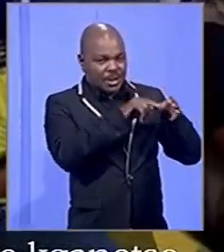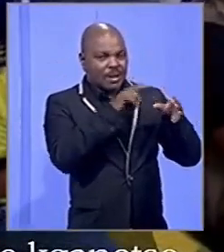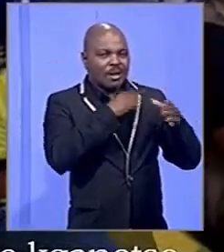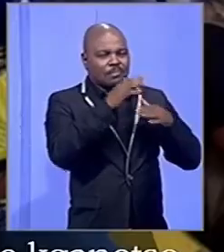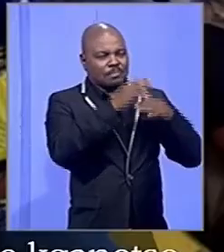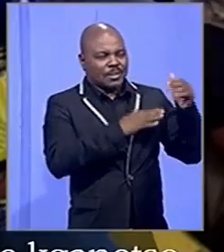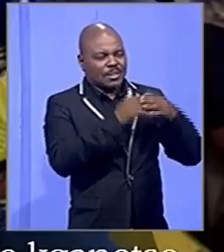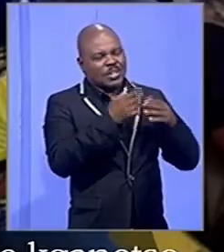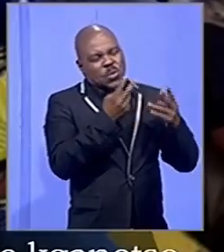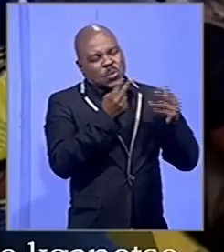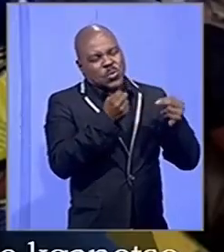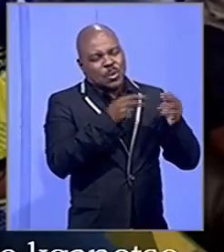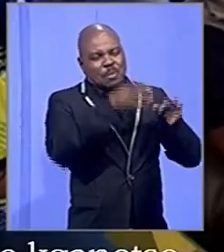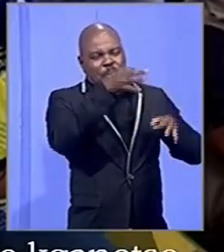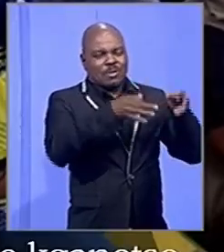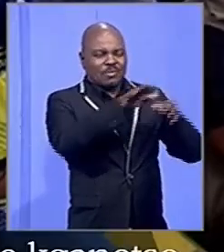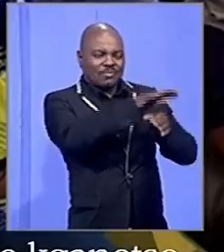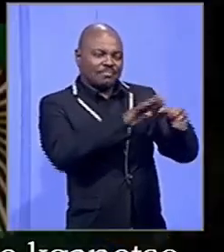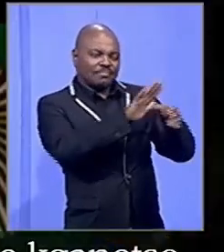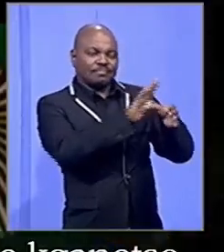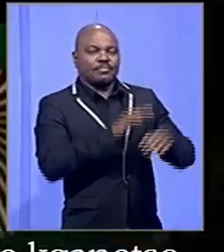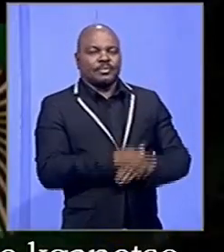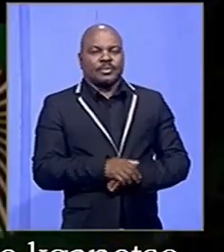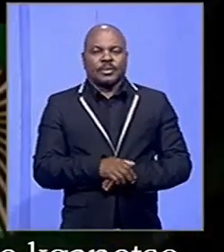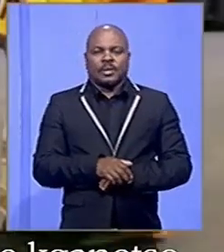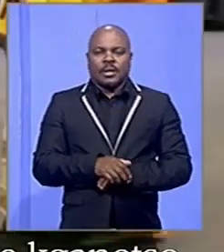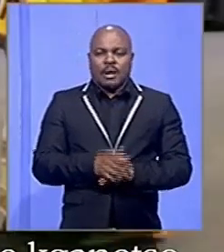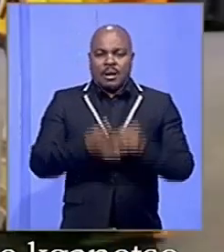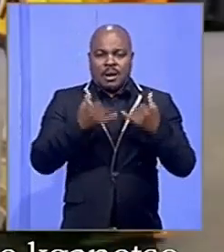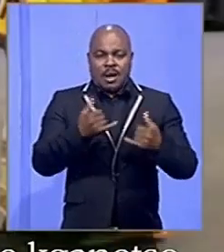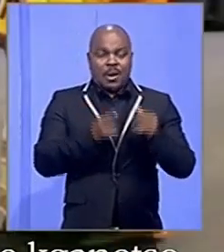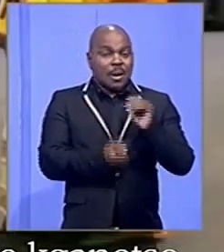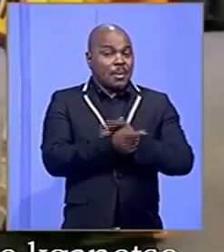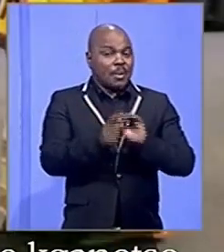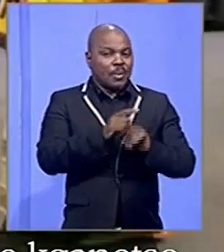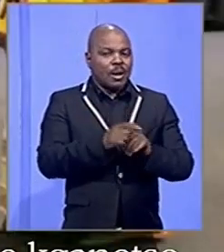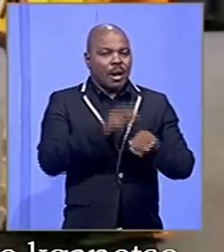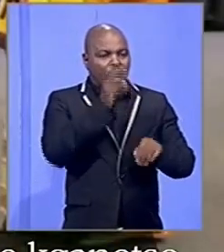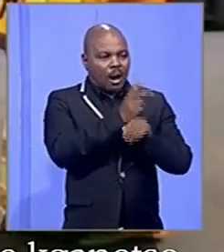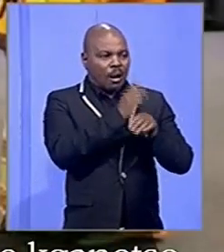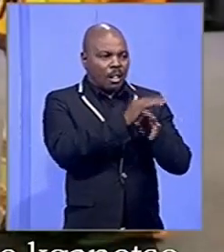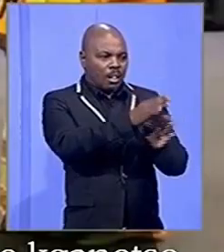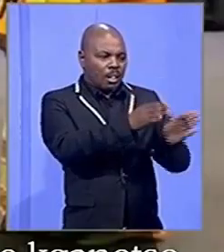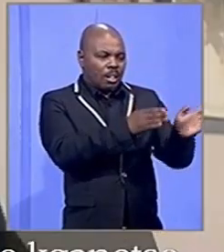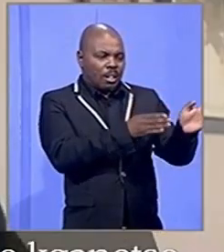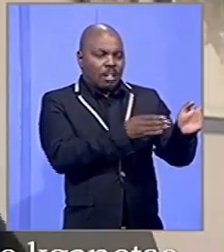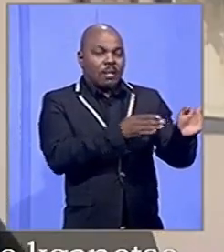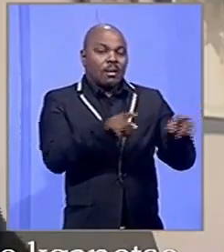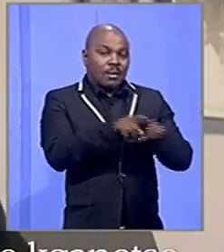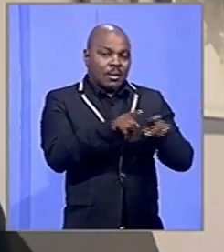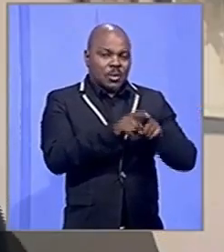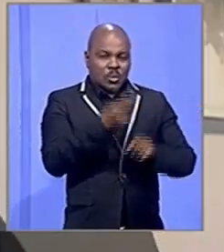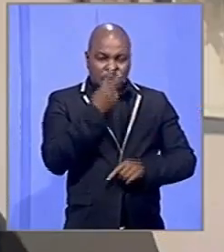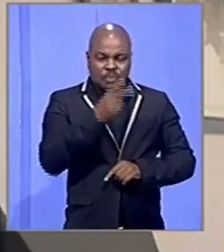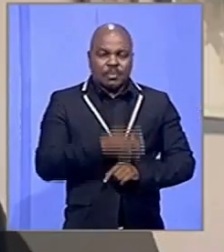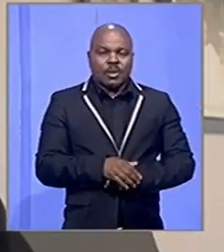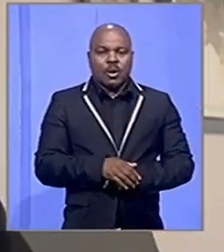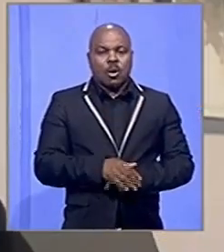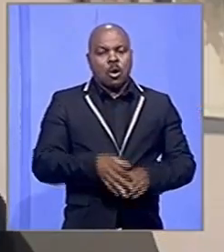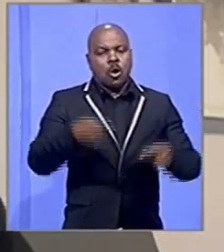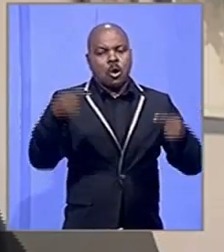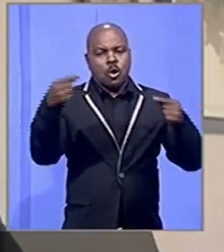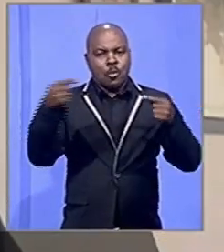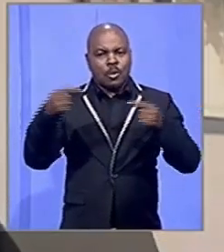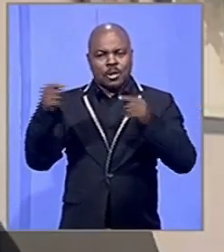fela ya sepolotiki. So what is happening is just realignment, and one, if we're looking at opposition